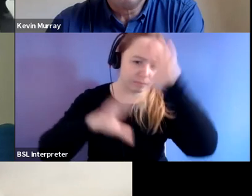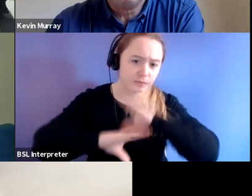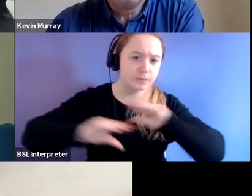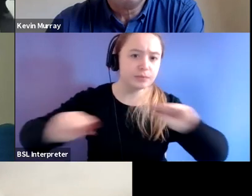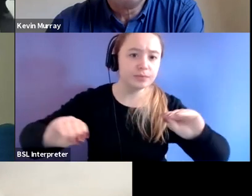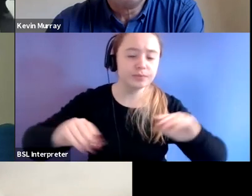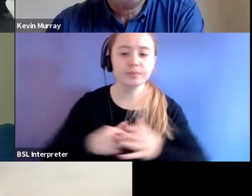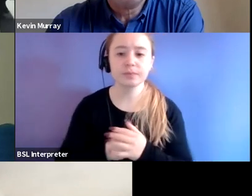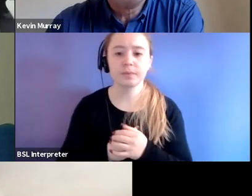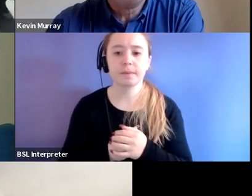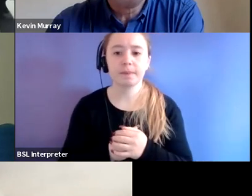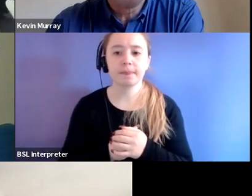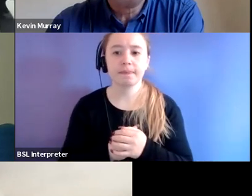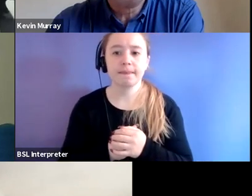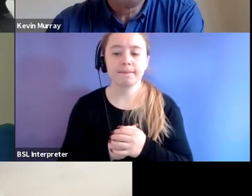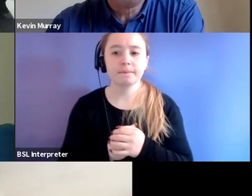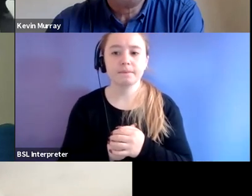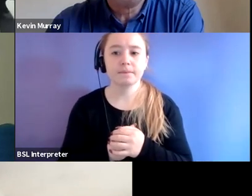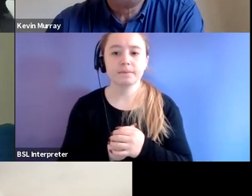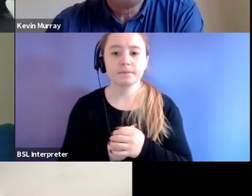Who would like to respond?